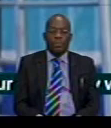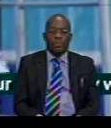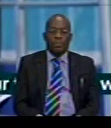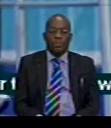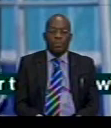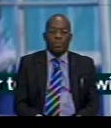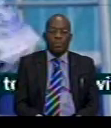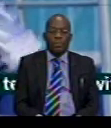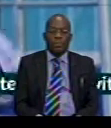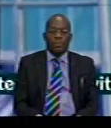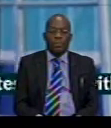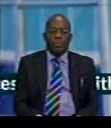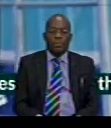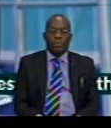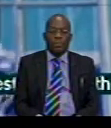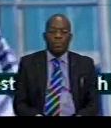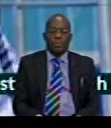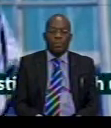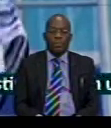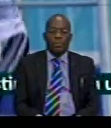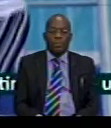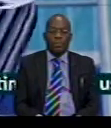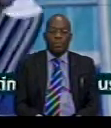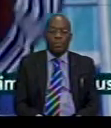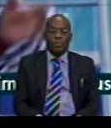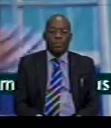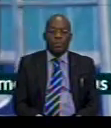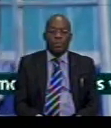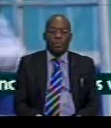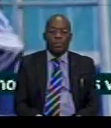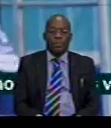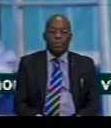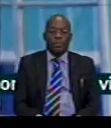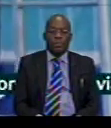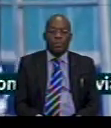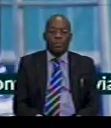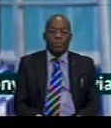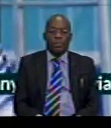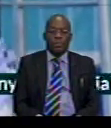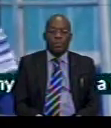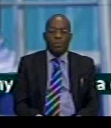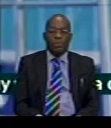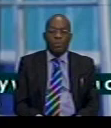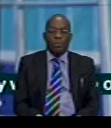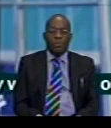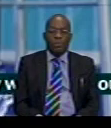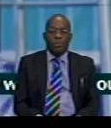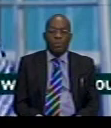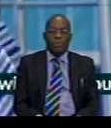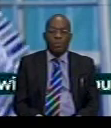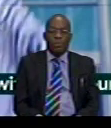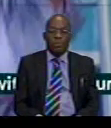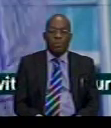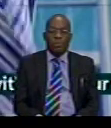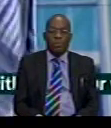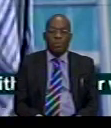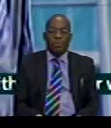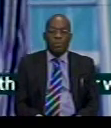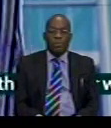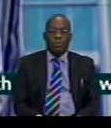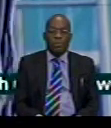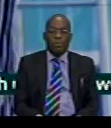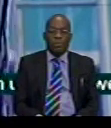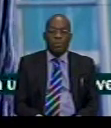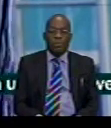waro e yi potu ya mea me de nu fa fara anu nye ma nu ma ke buto pata bu le di e ta me di be ma da pe na ma